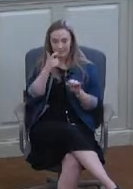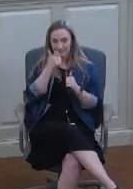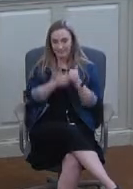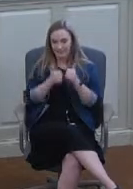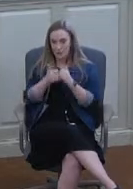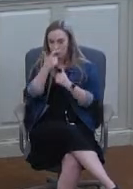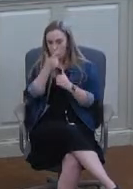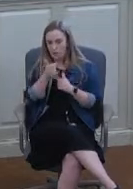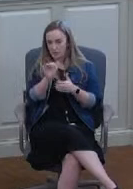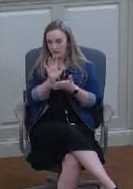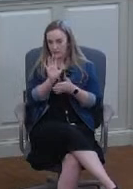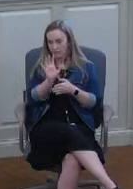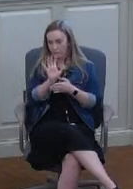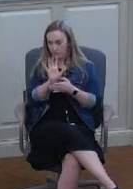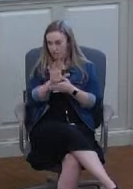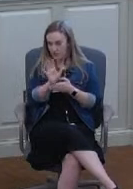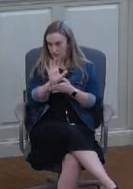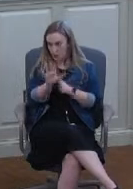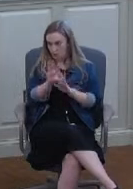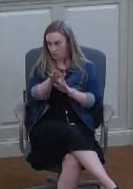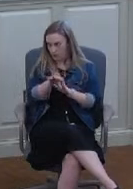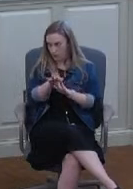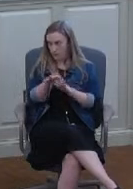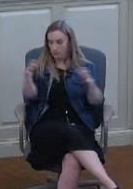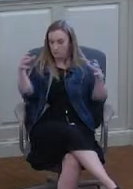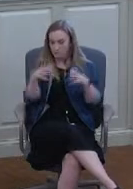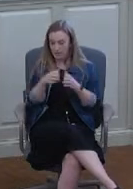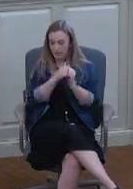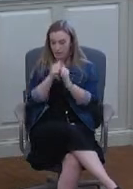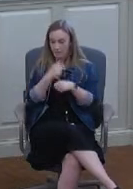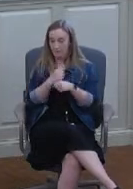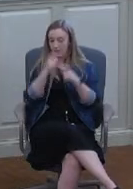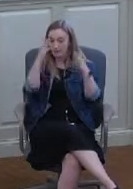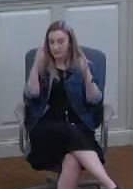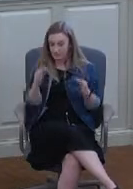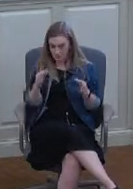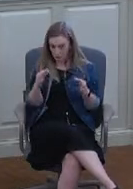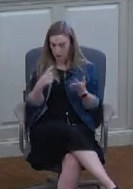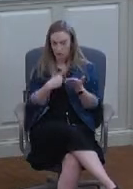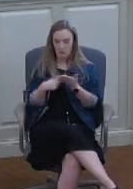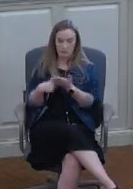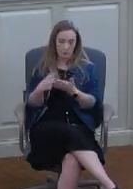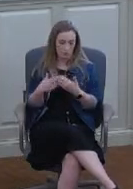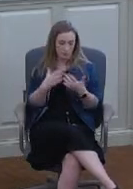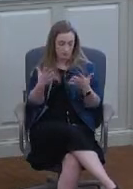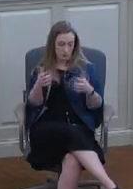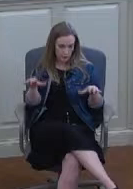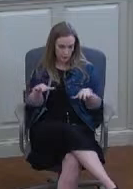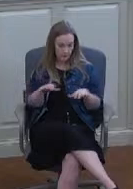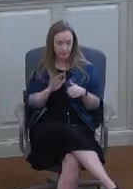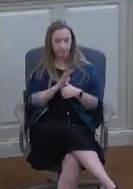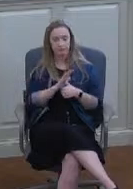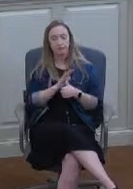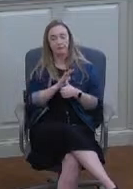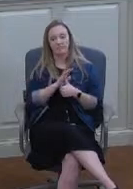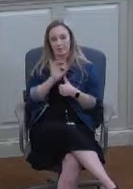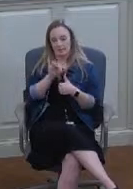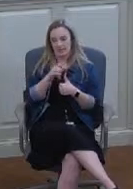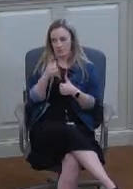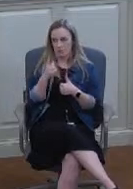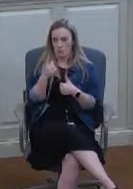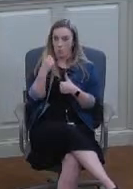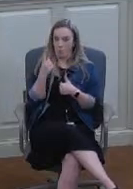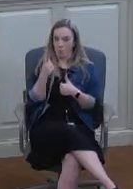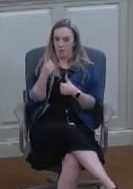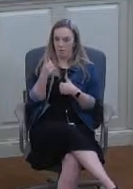video, come back together, and then make your decision or deliberation or whatever it may be. That's at kind of